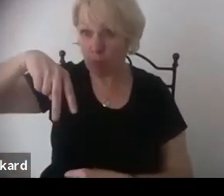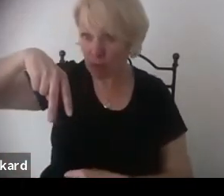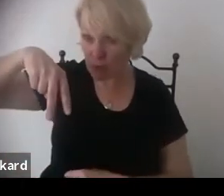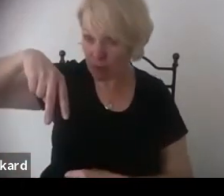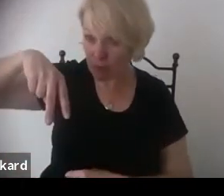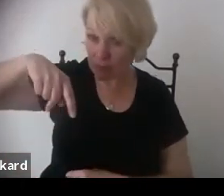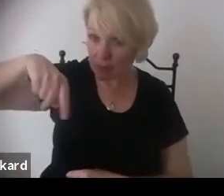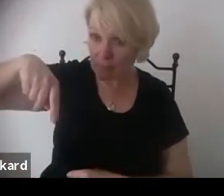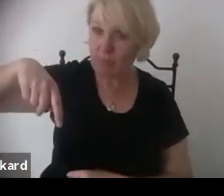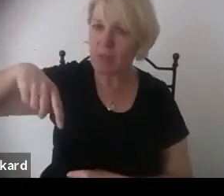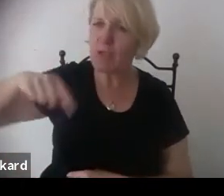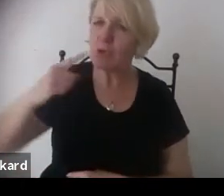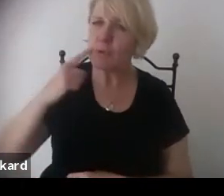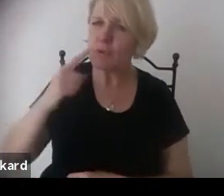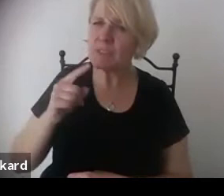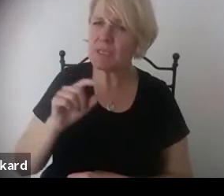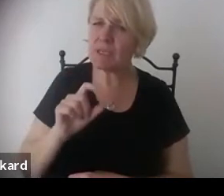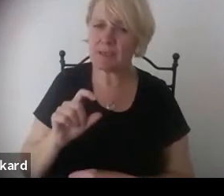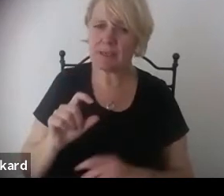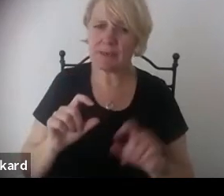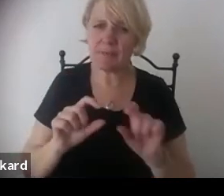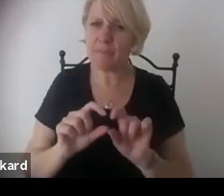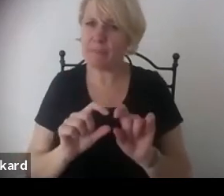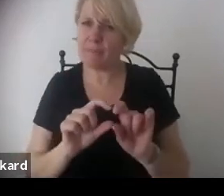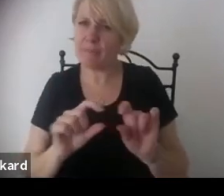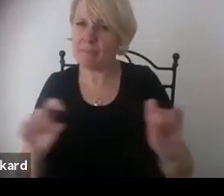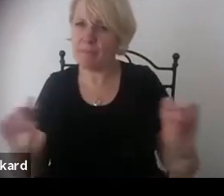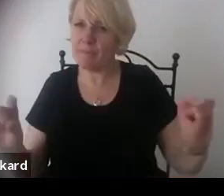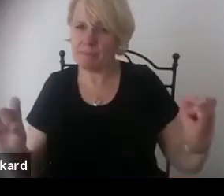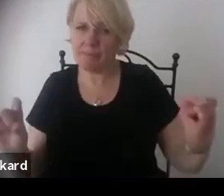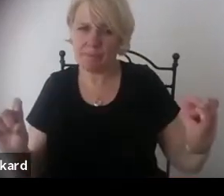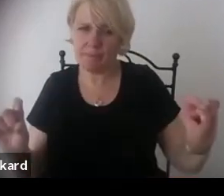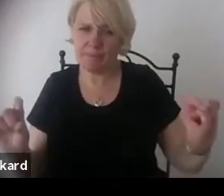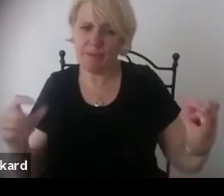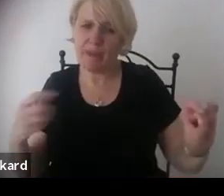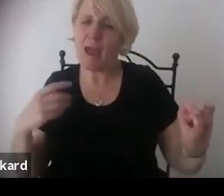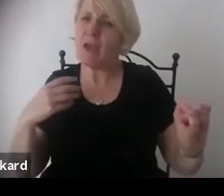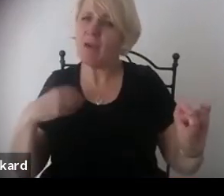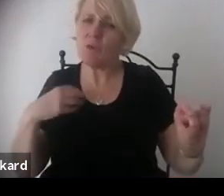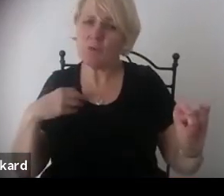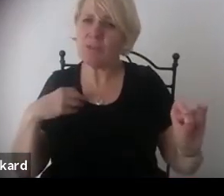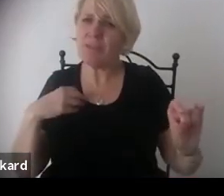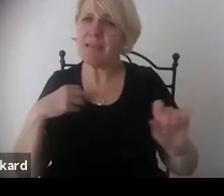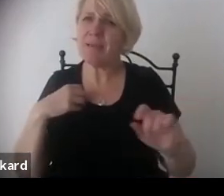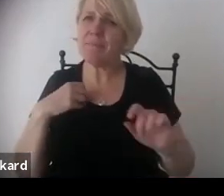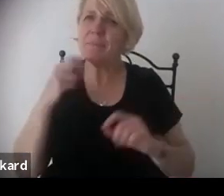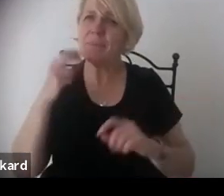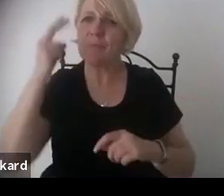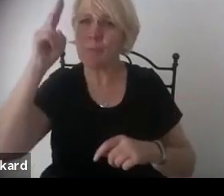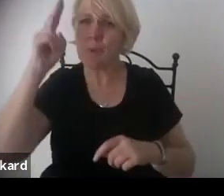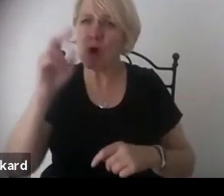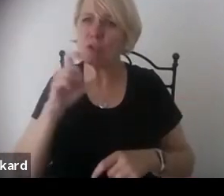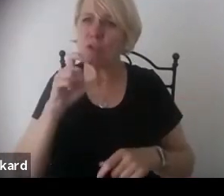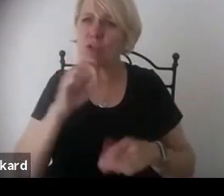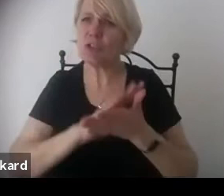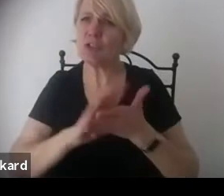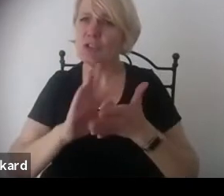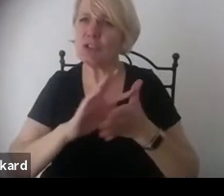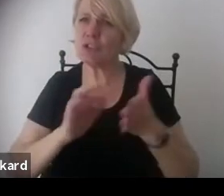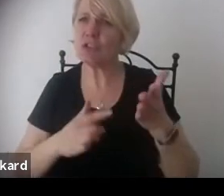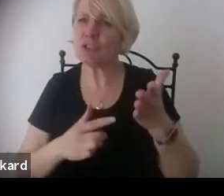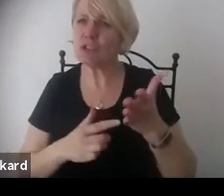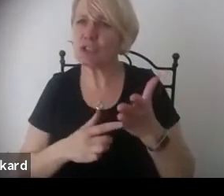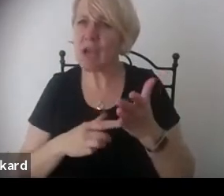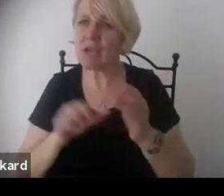you'll see some icons, and you'll see a chat function that's got like a speech bubble. If you click on that, you'll see at the side